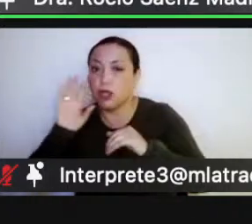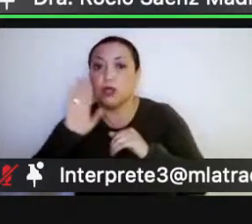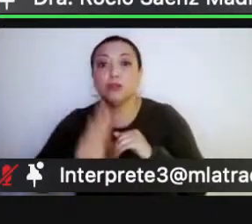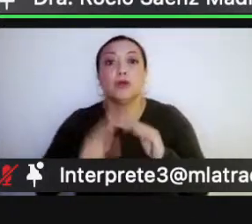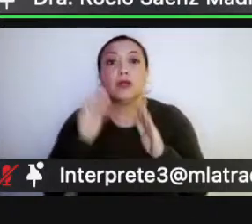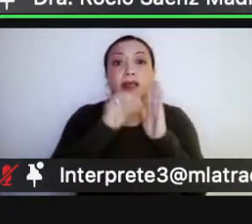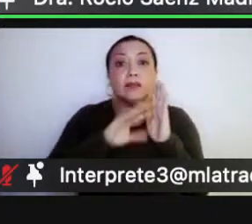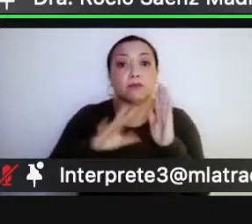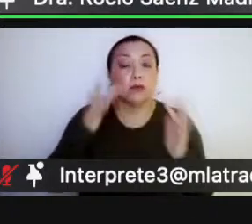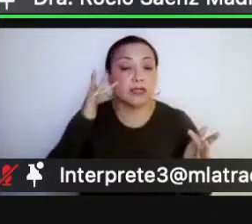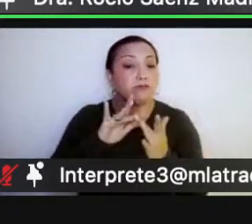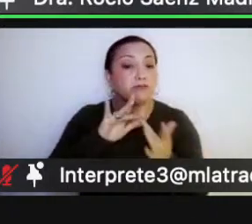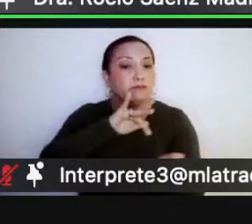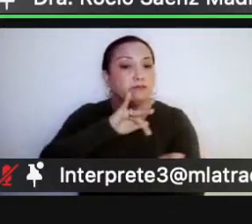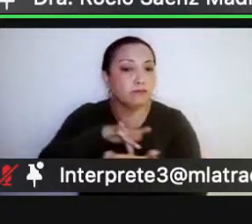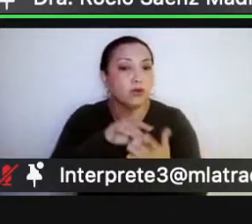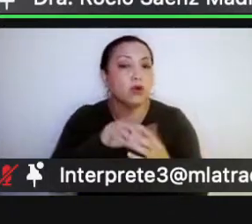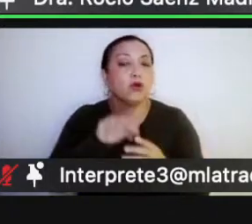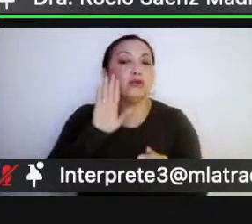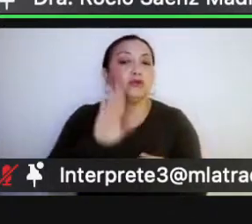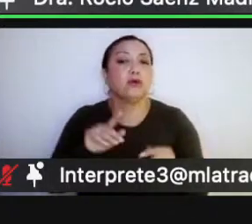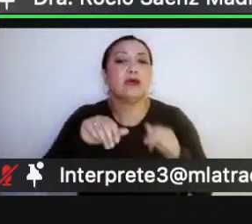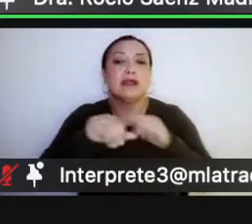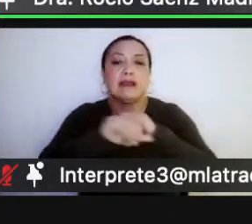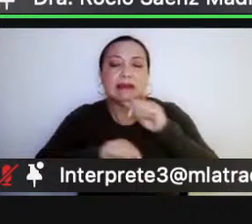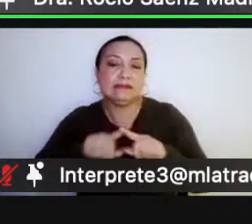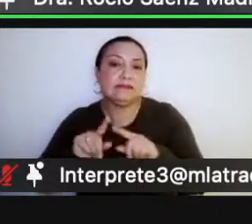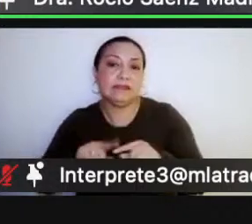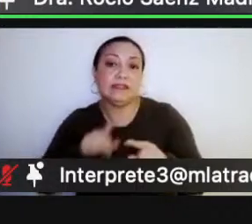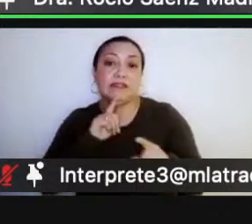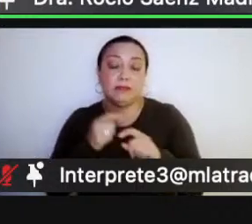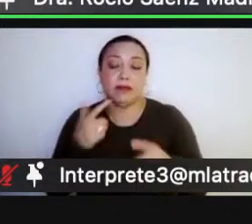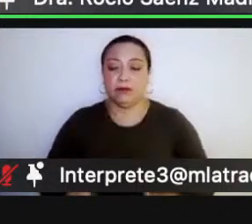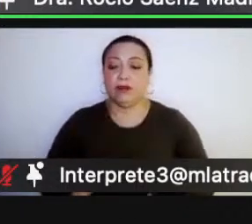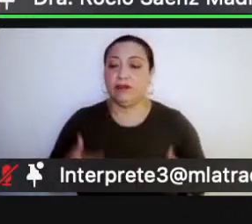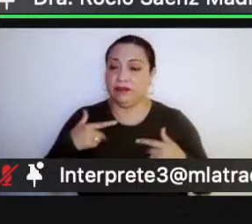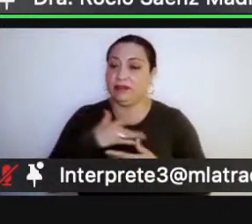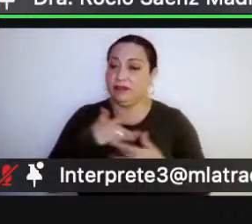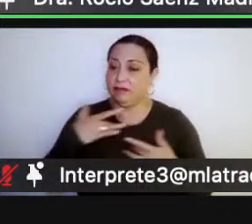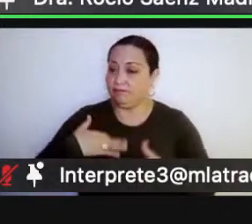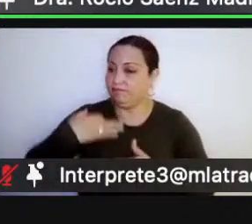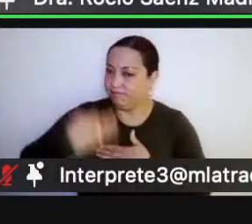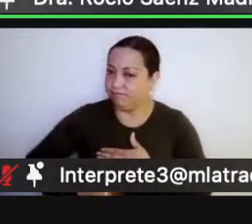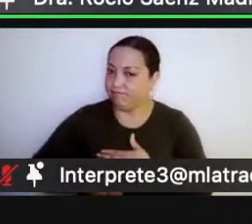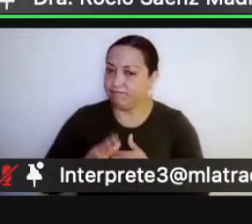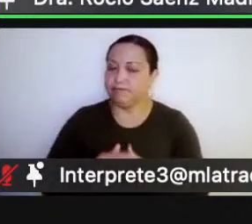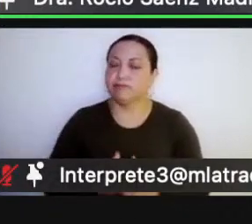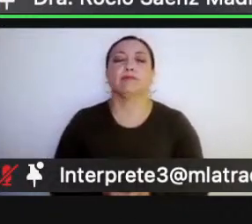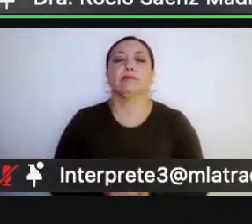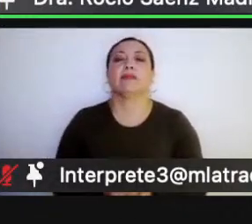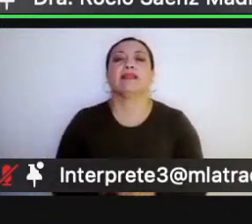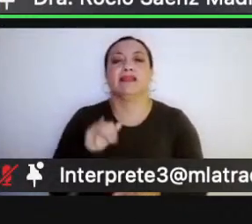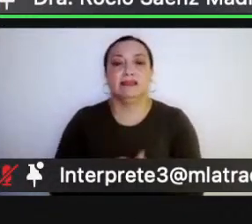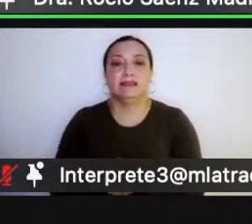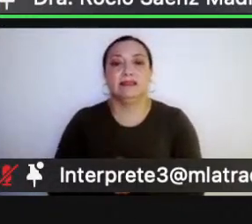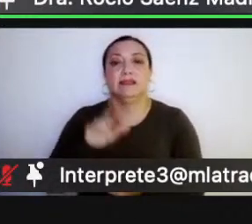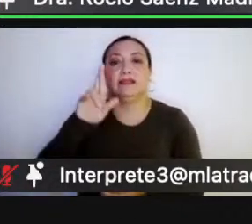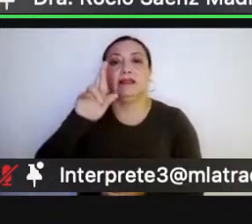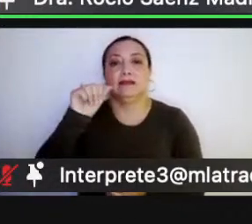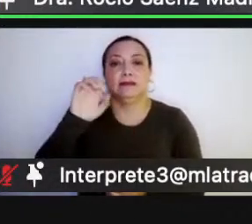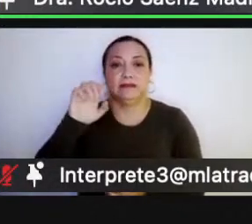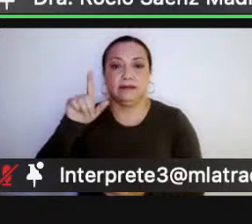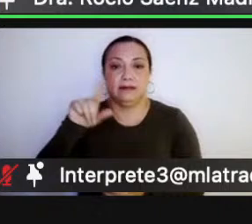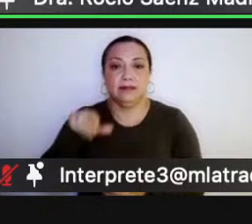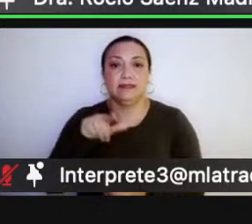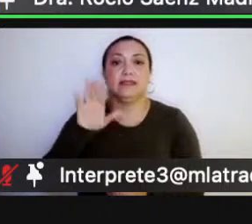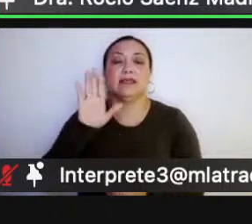inequalities, and the interventions for a dignified life.